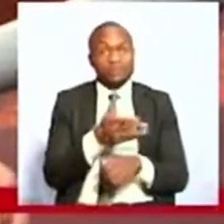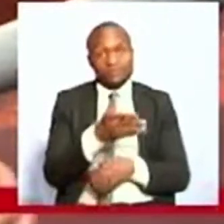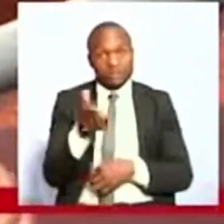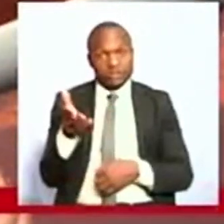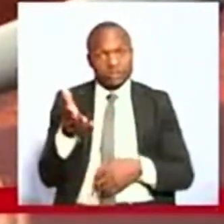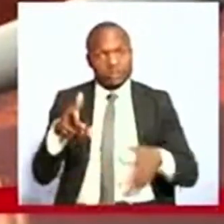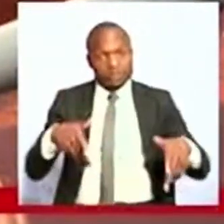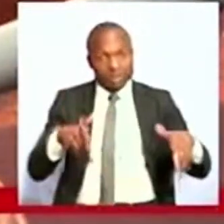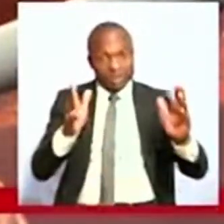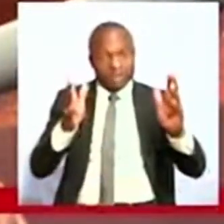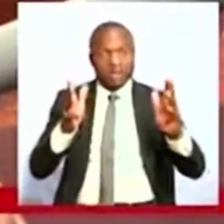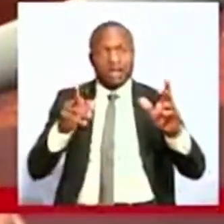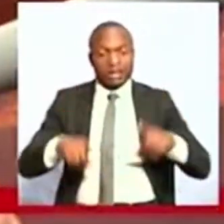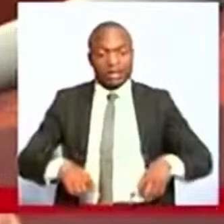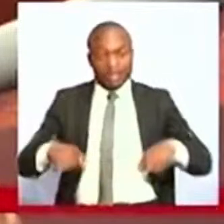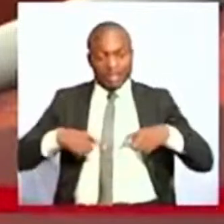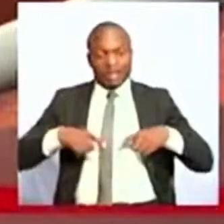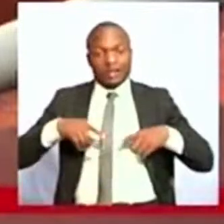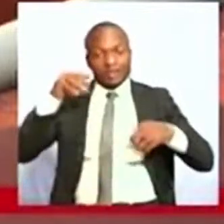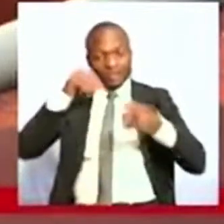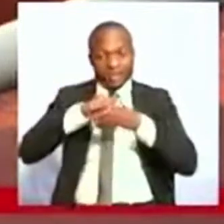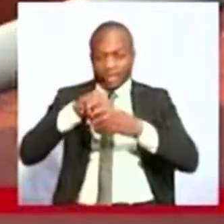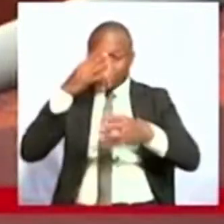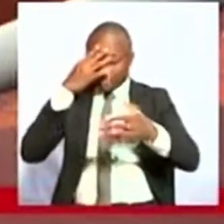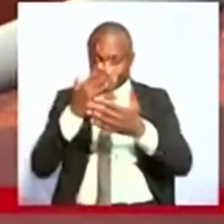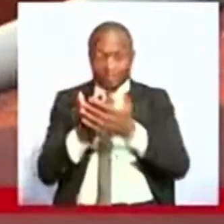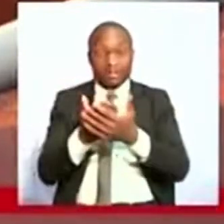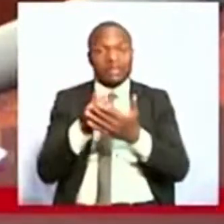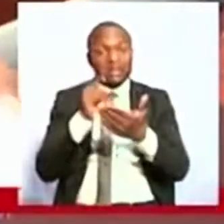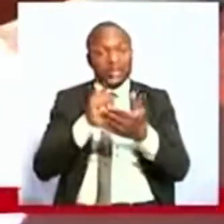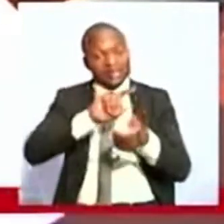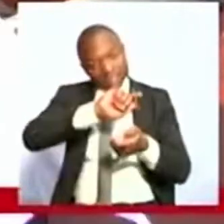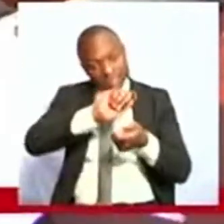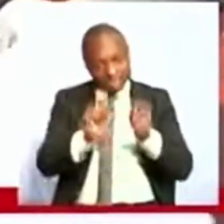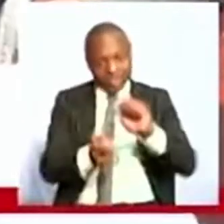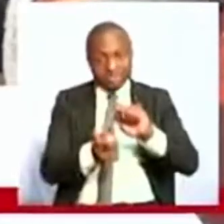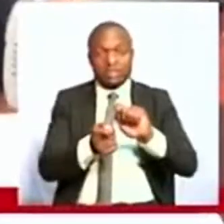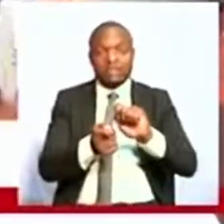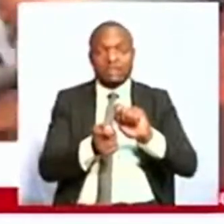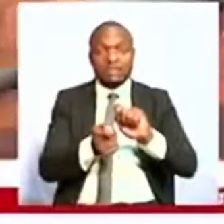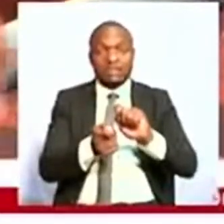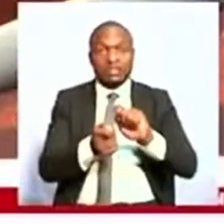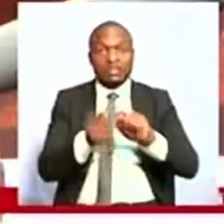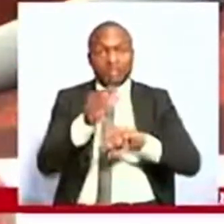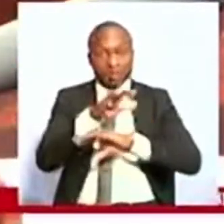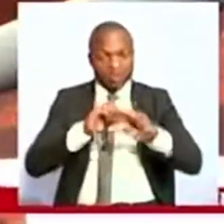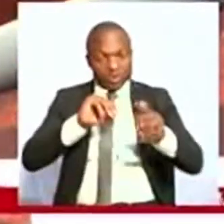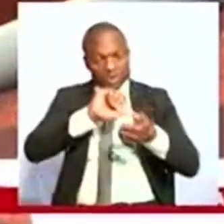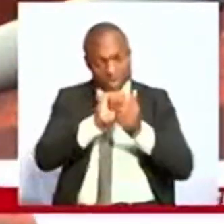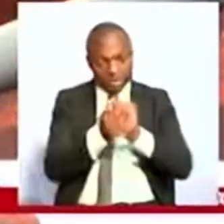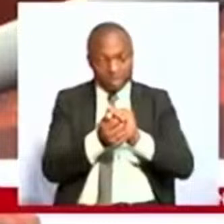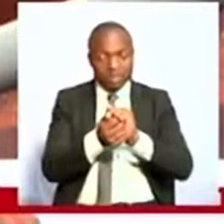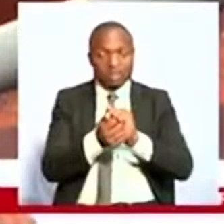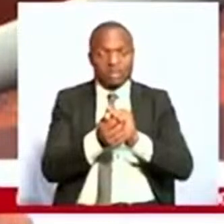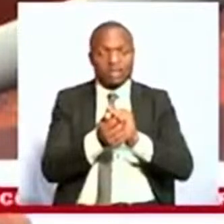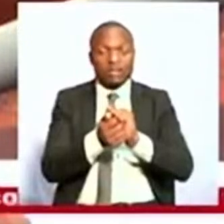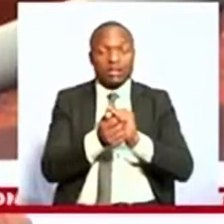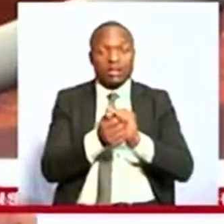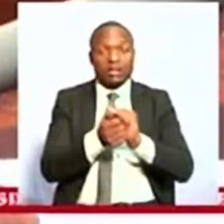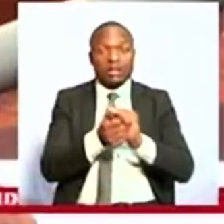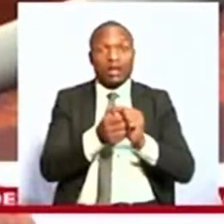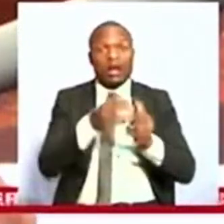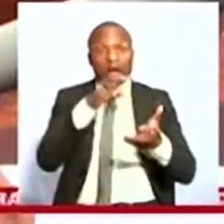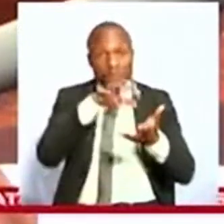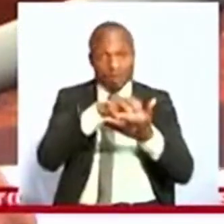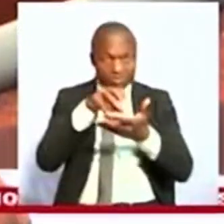life imprisonment. This change in the Penal Code called for consequential amendments to the Criminal Procedure Code and the